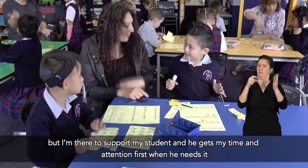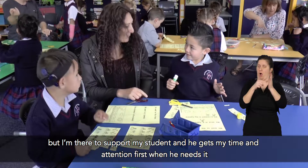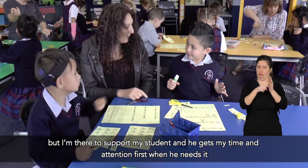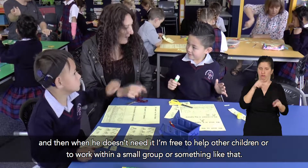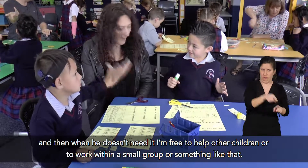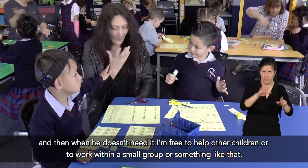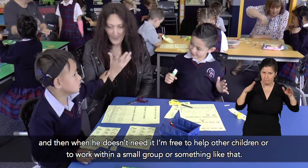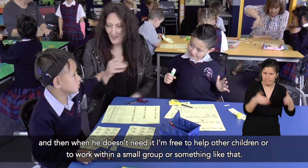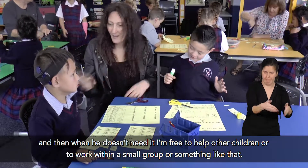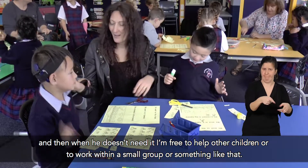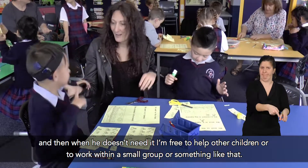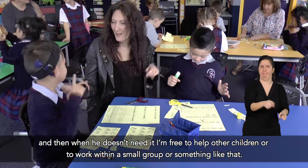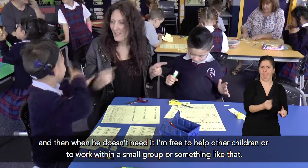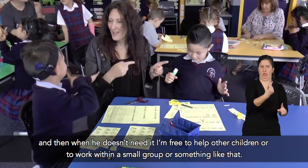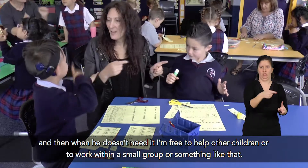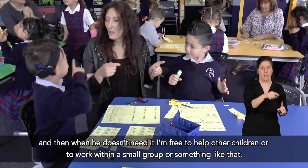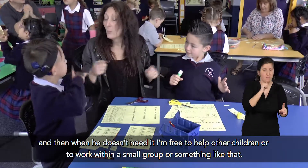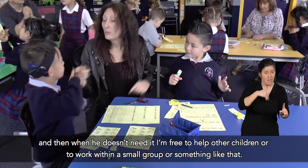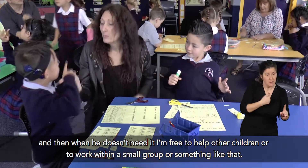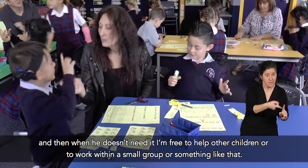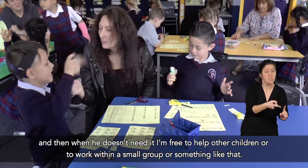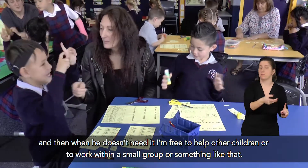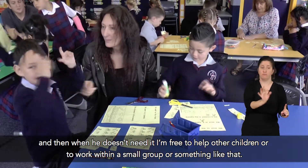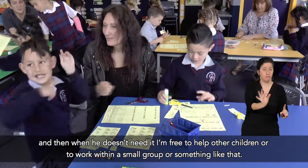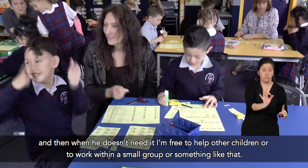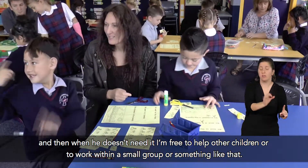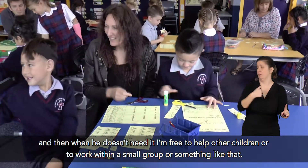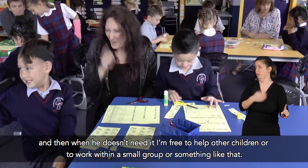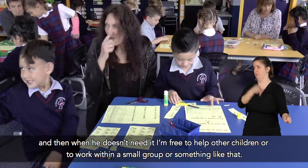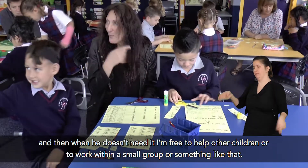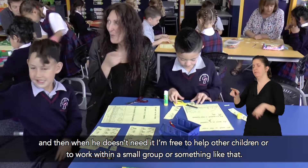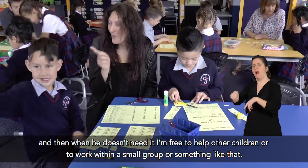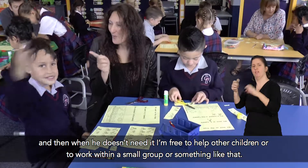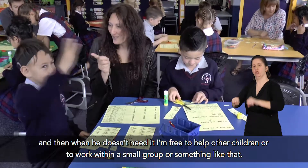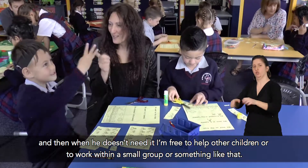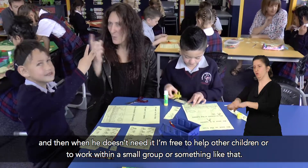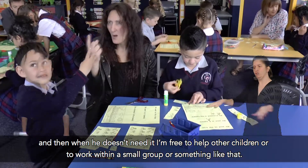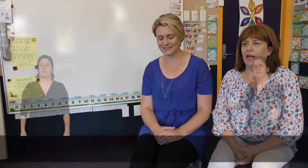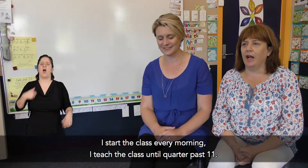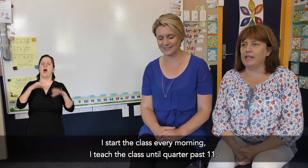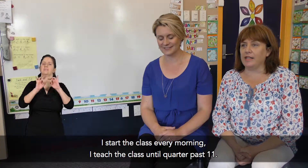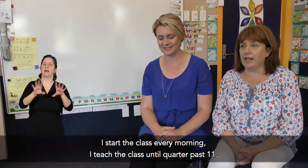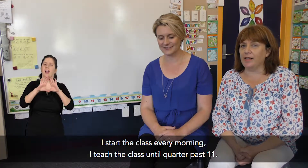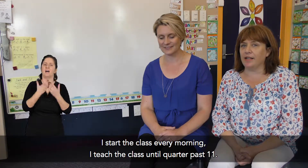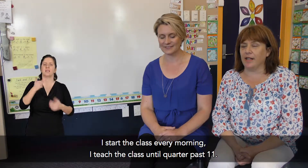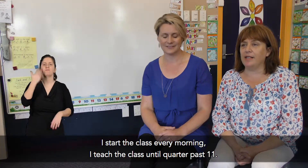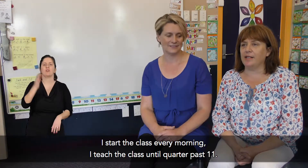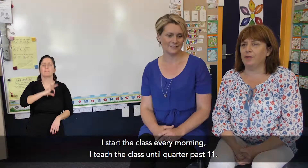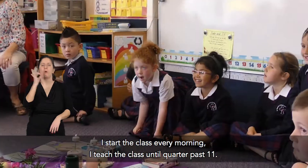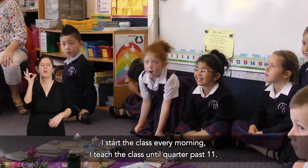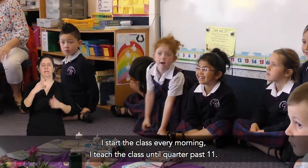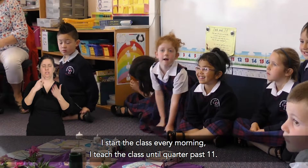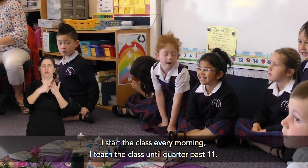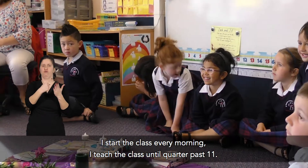when he needs it. And then when he doesn't need it, I'm free to help other children or to work within a small group or something like that. I start the class